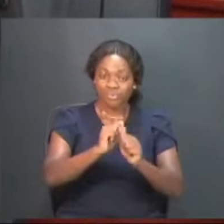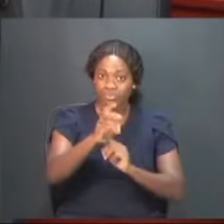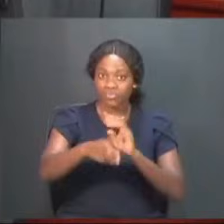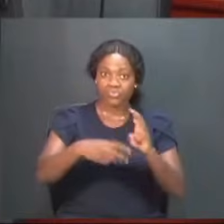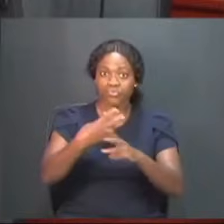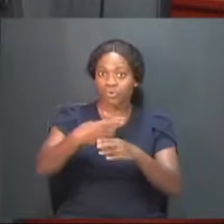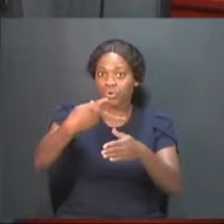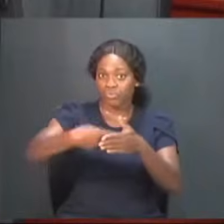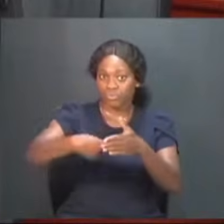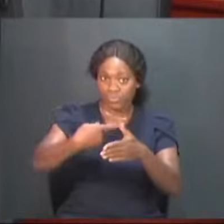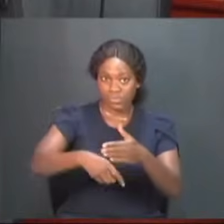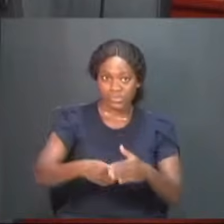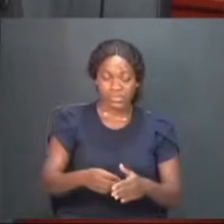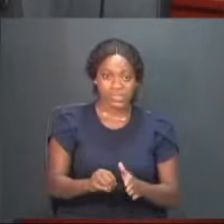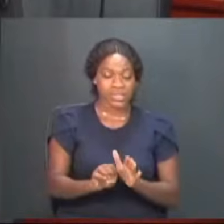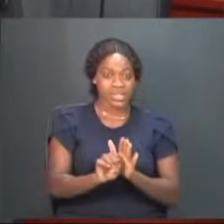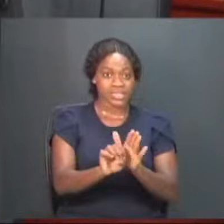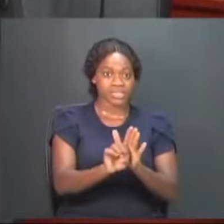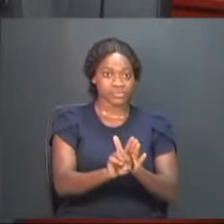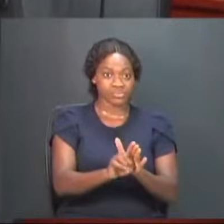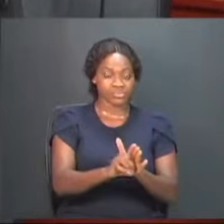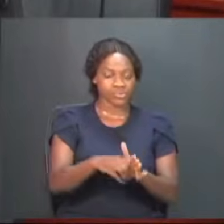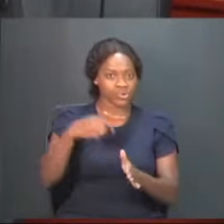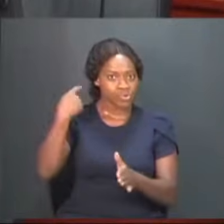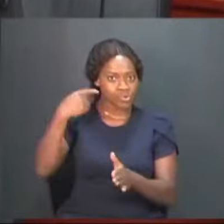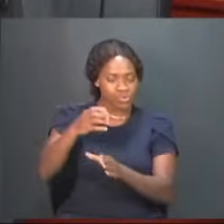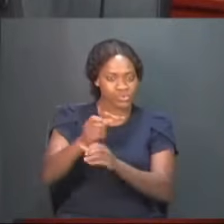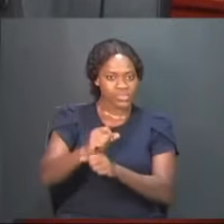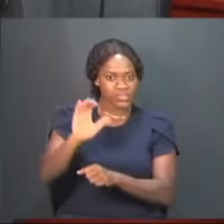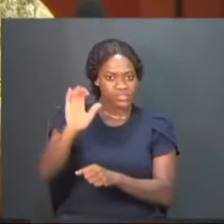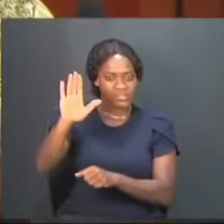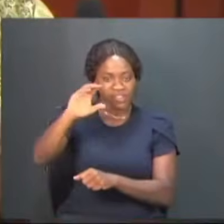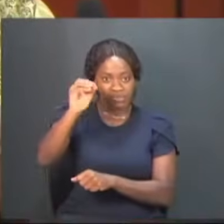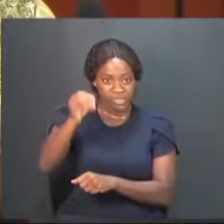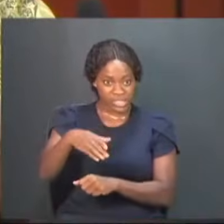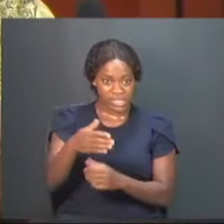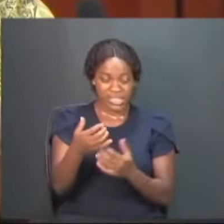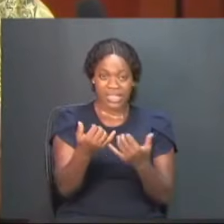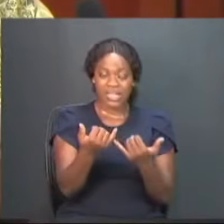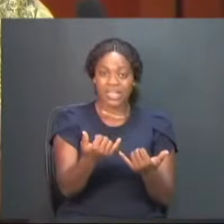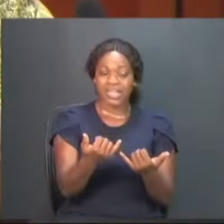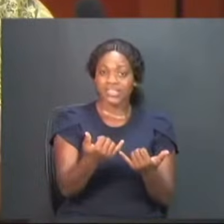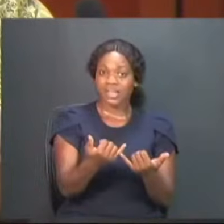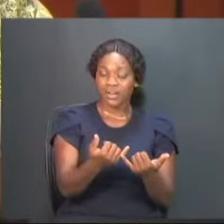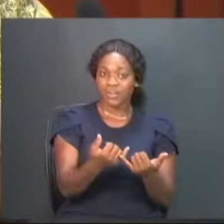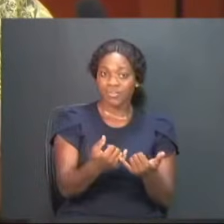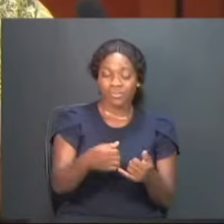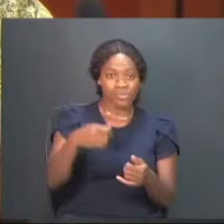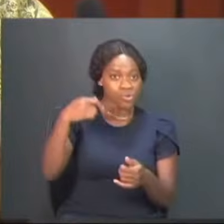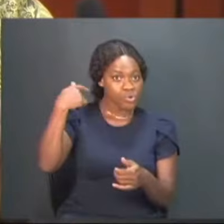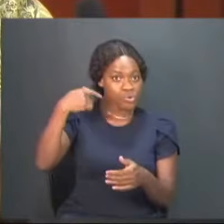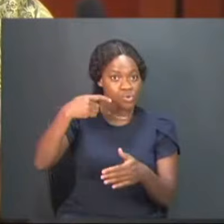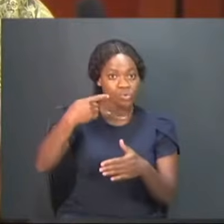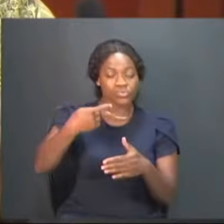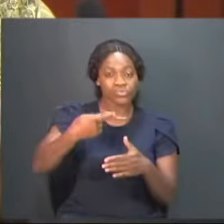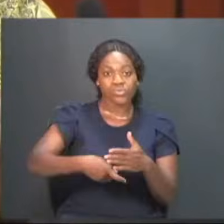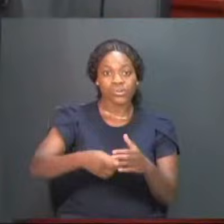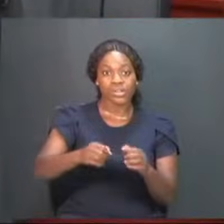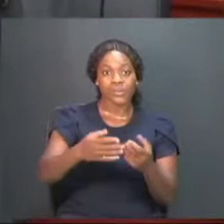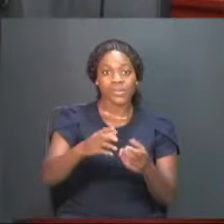we are taking 5% for gold and gold price is $30, when gold price goes